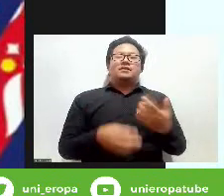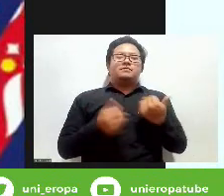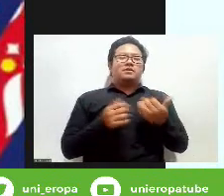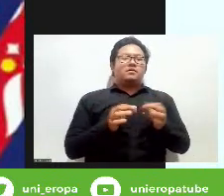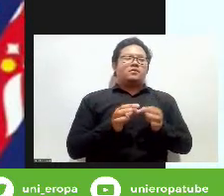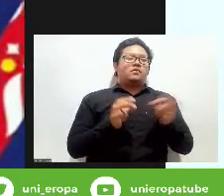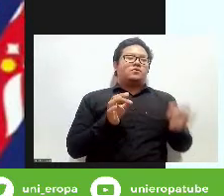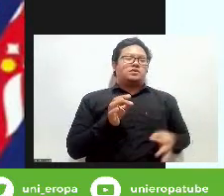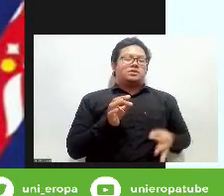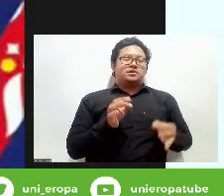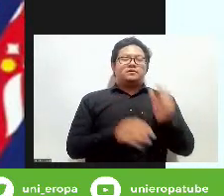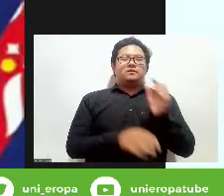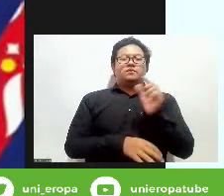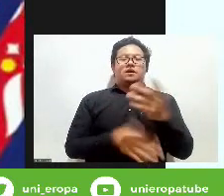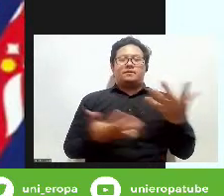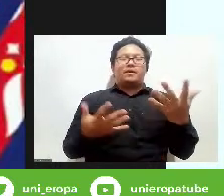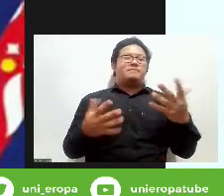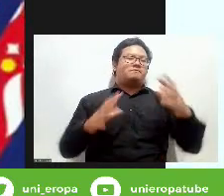Breeze